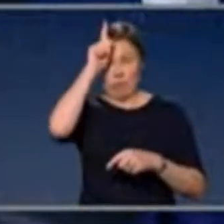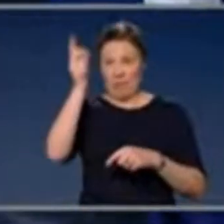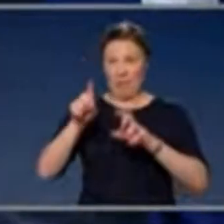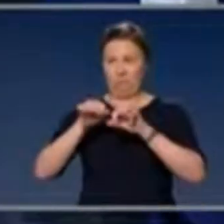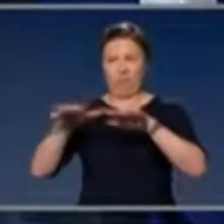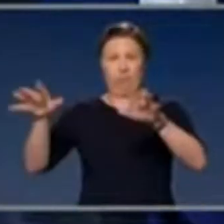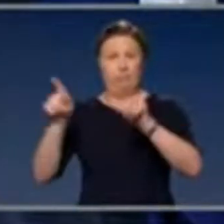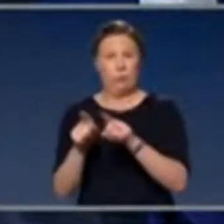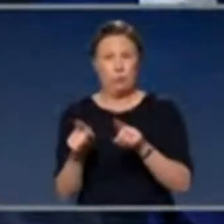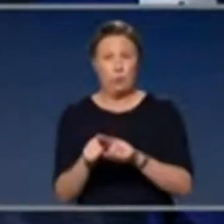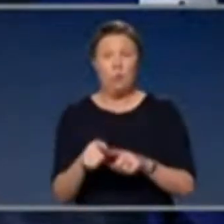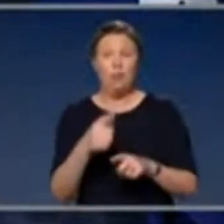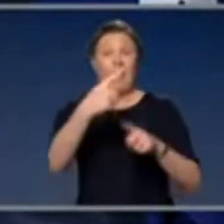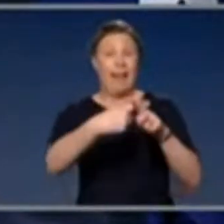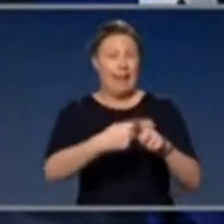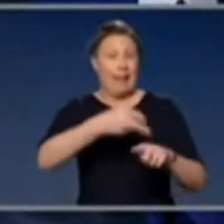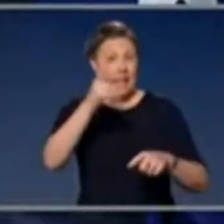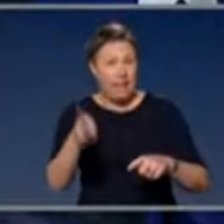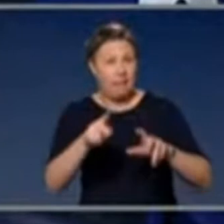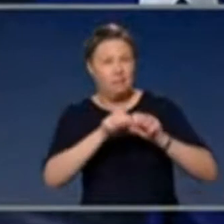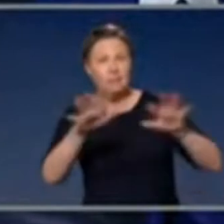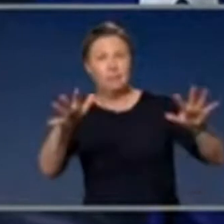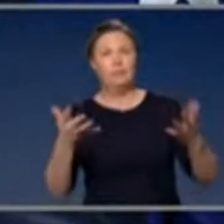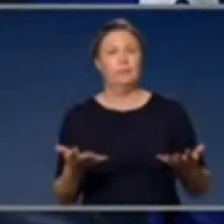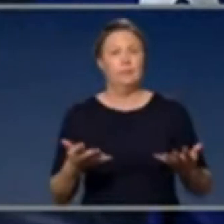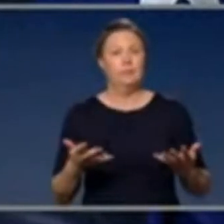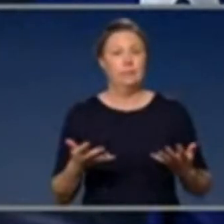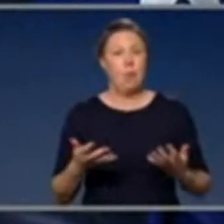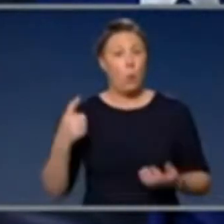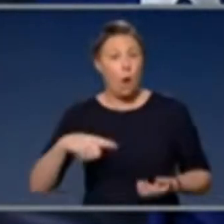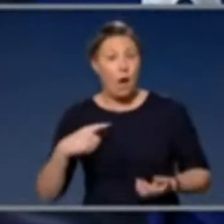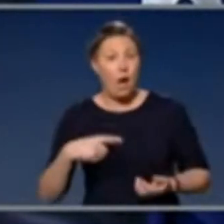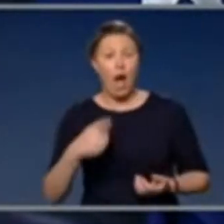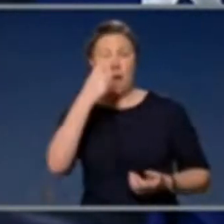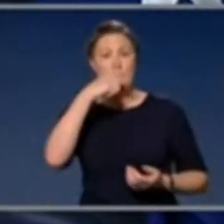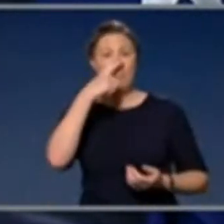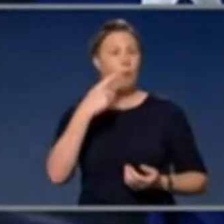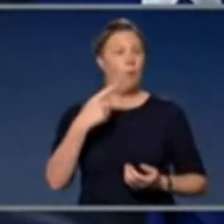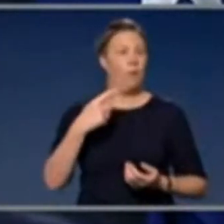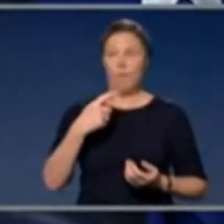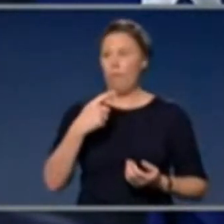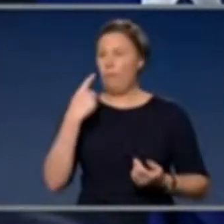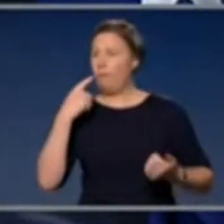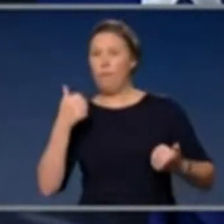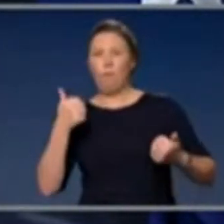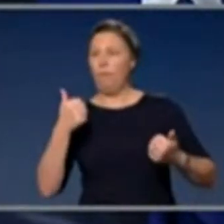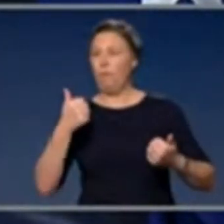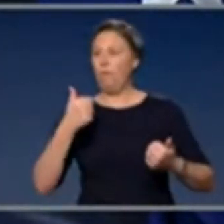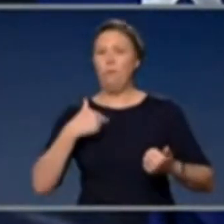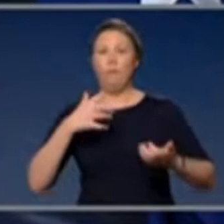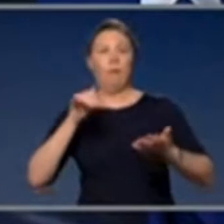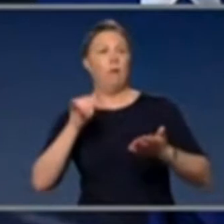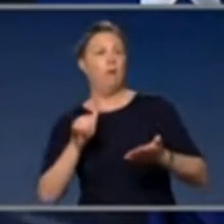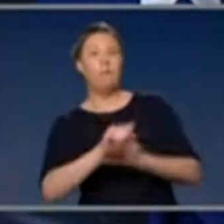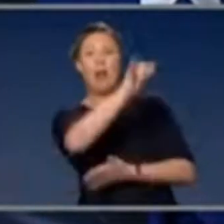Germany and in the UK. And that has occurred because people left, went to